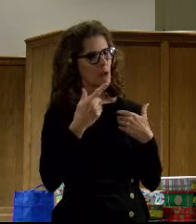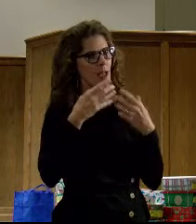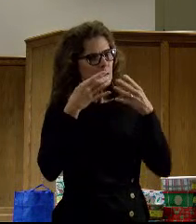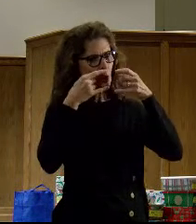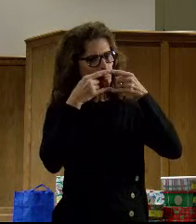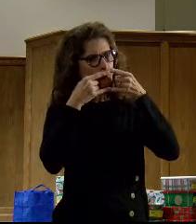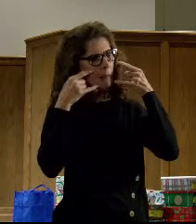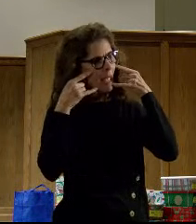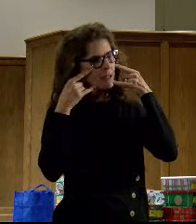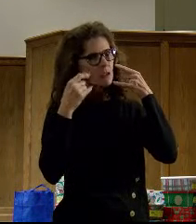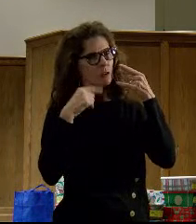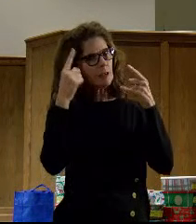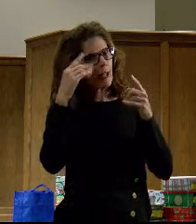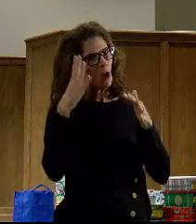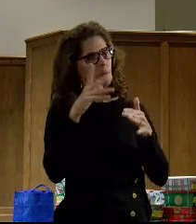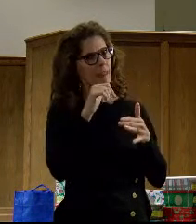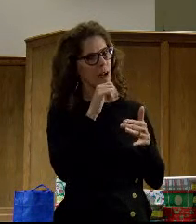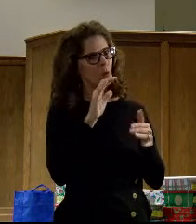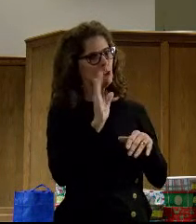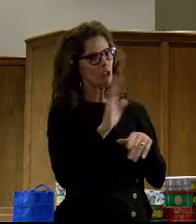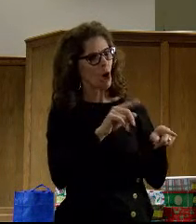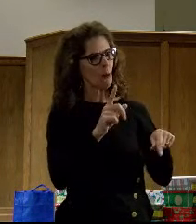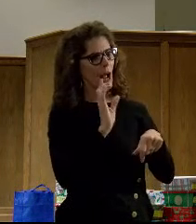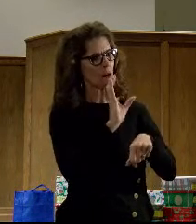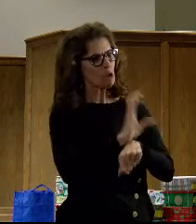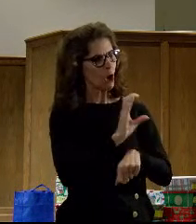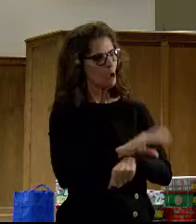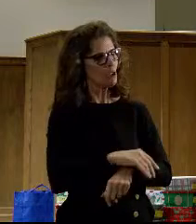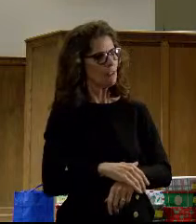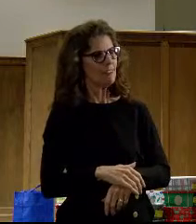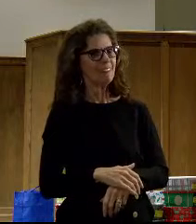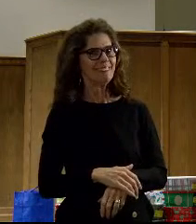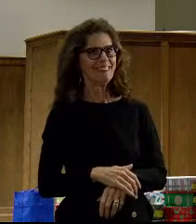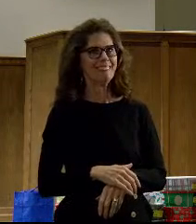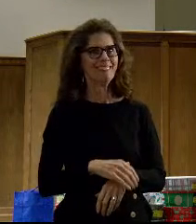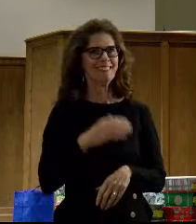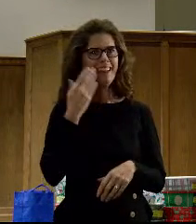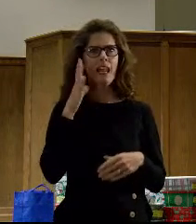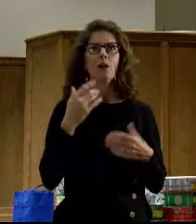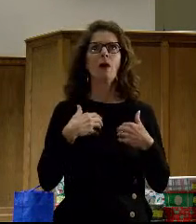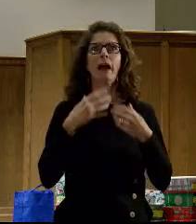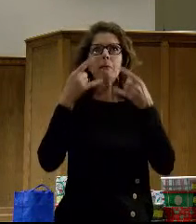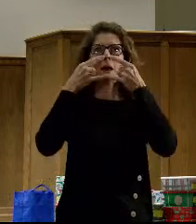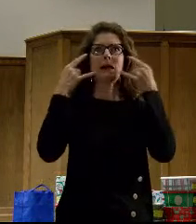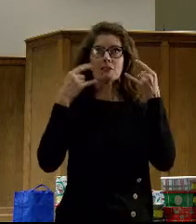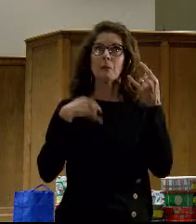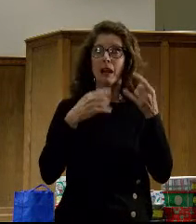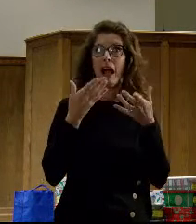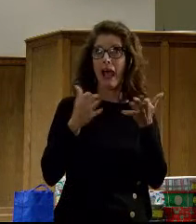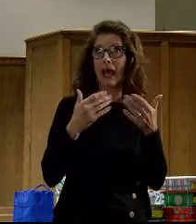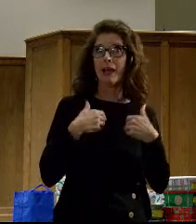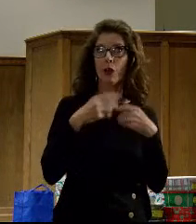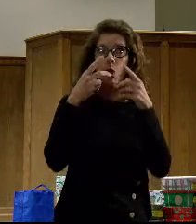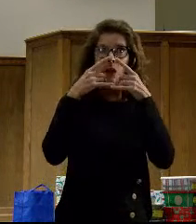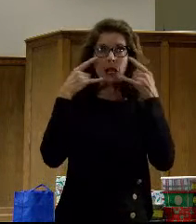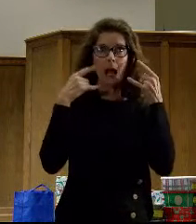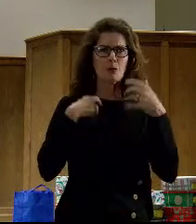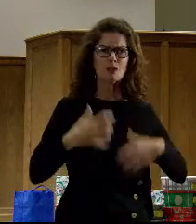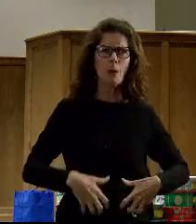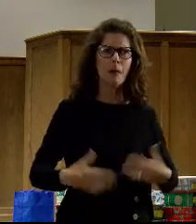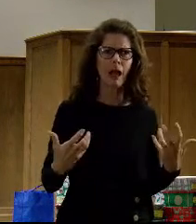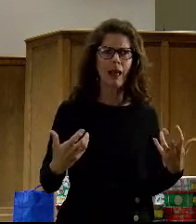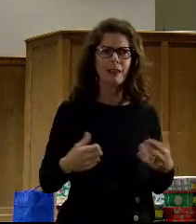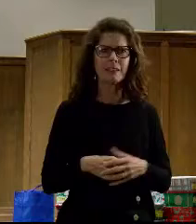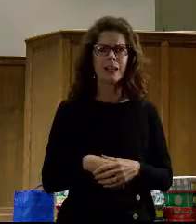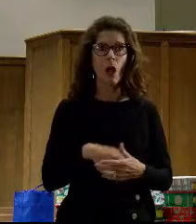I hope this person doesn't go to Memorial Road. Which I'm not sure why I had my mask on at that point, but I did. I was so mad. Well,